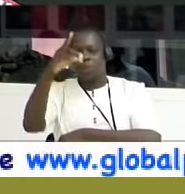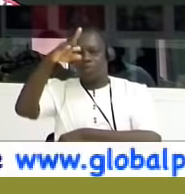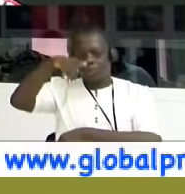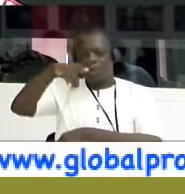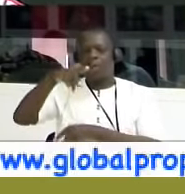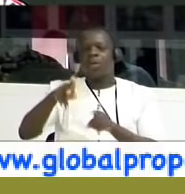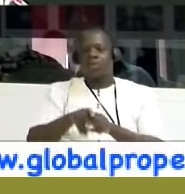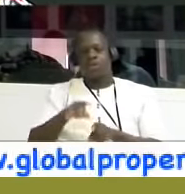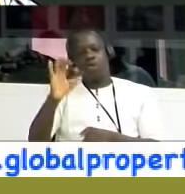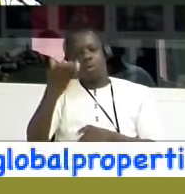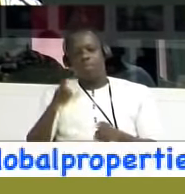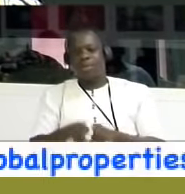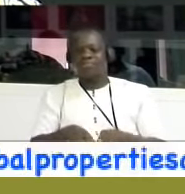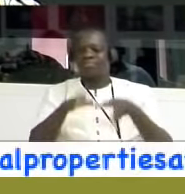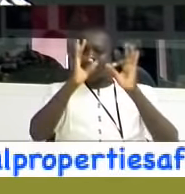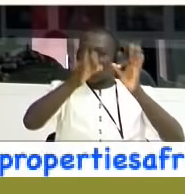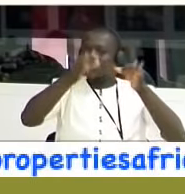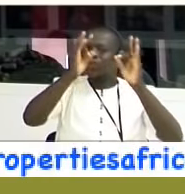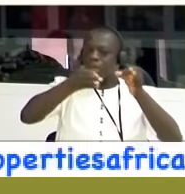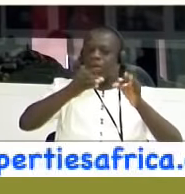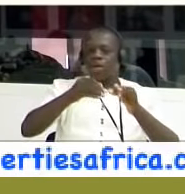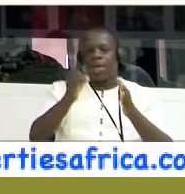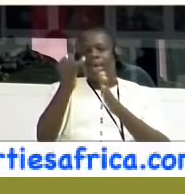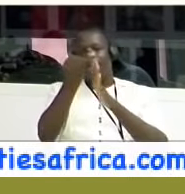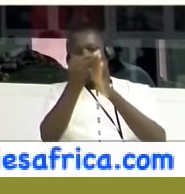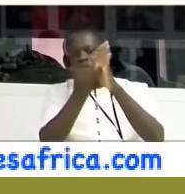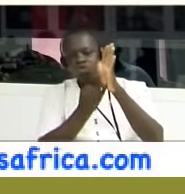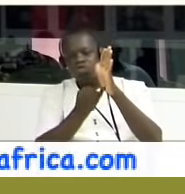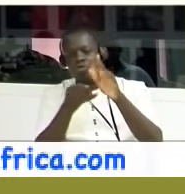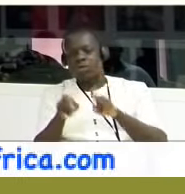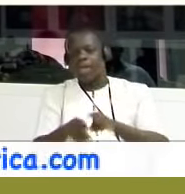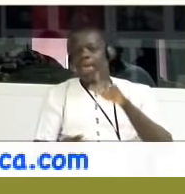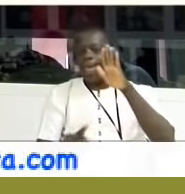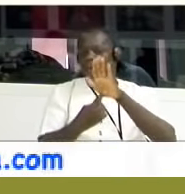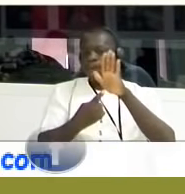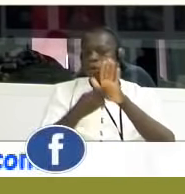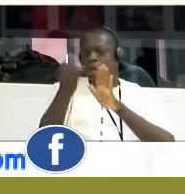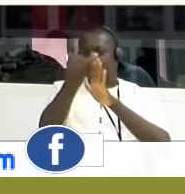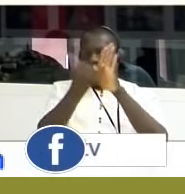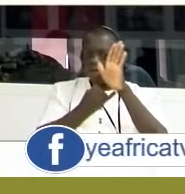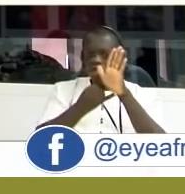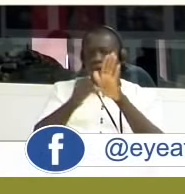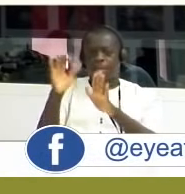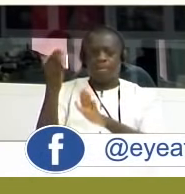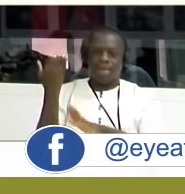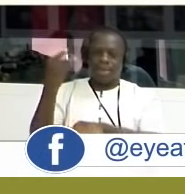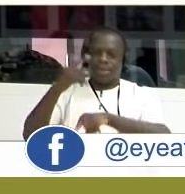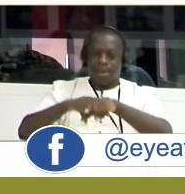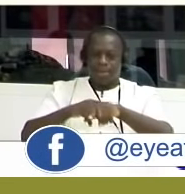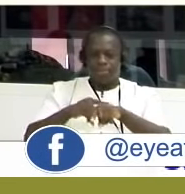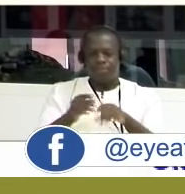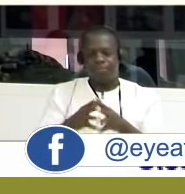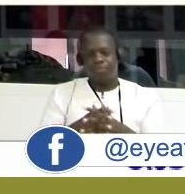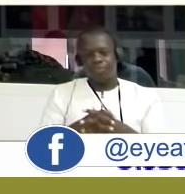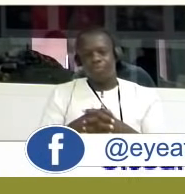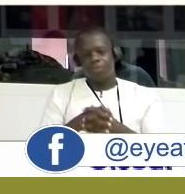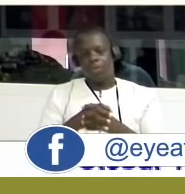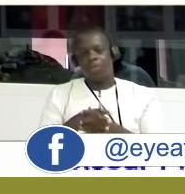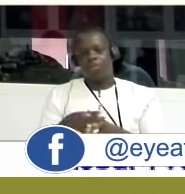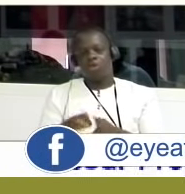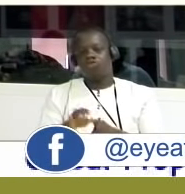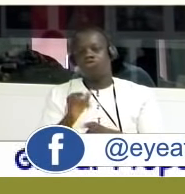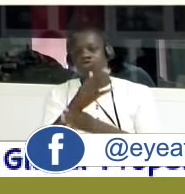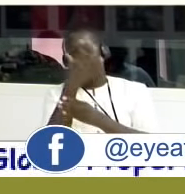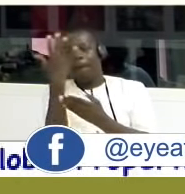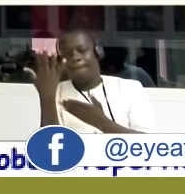highlight the salient issues or the burning issues of the time. And because some intelligence